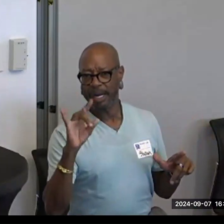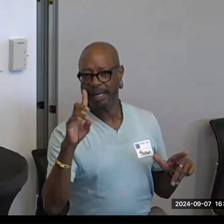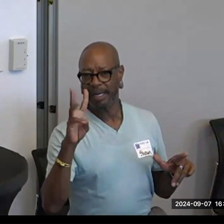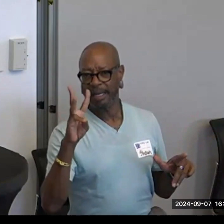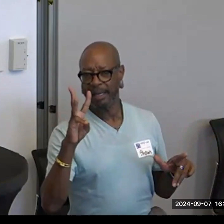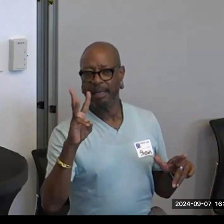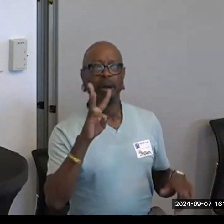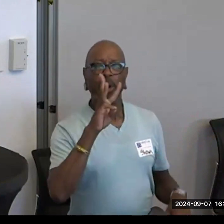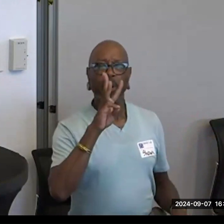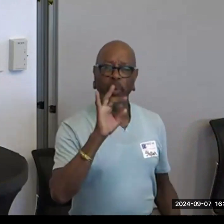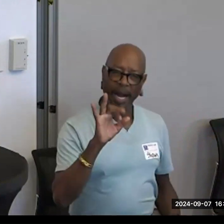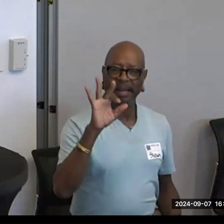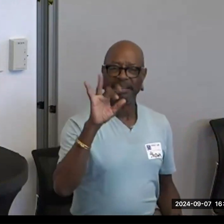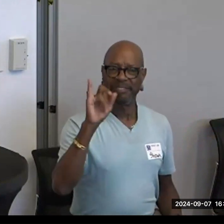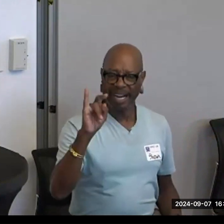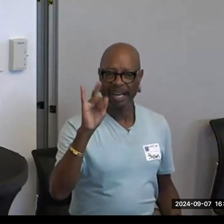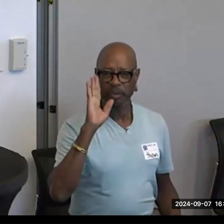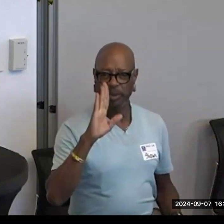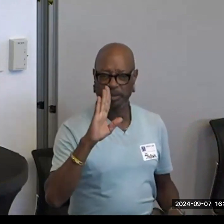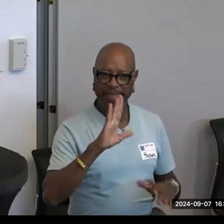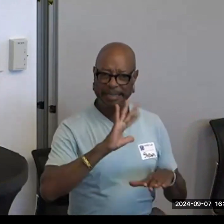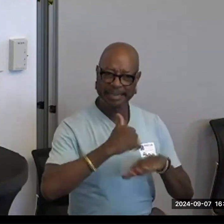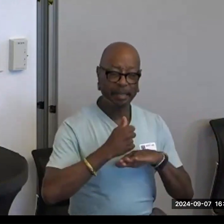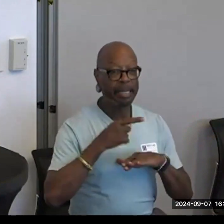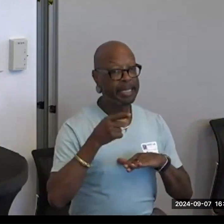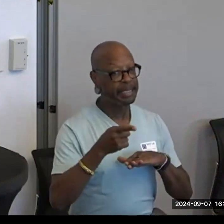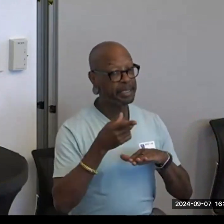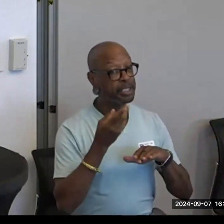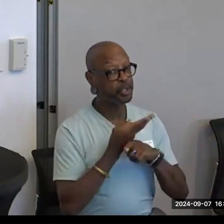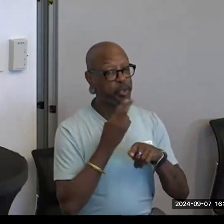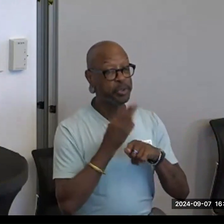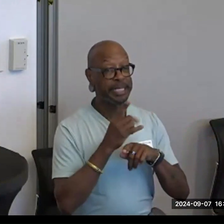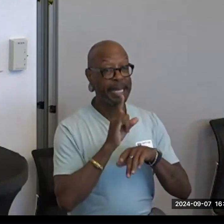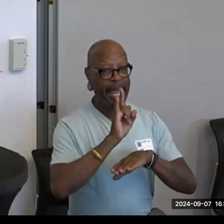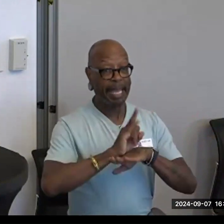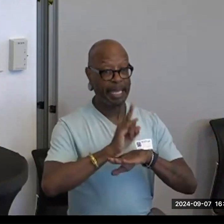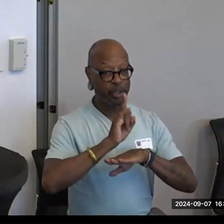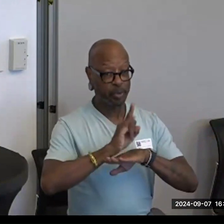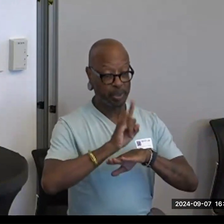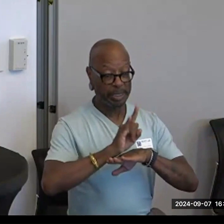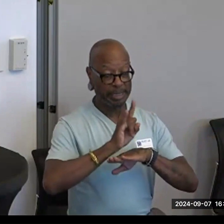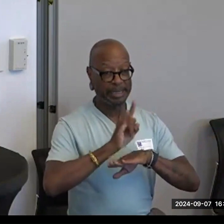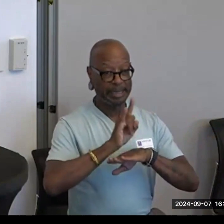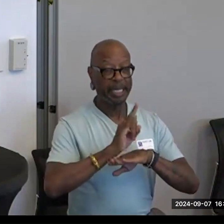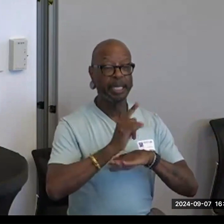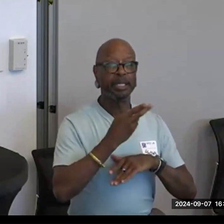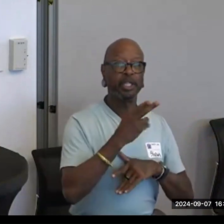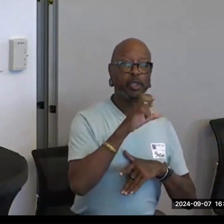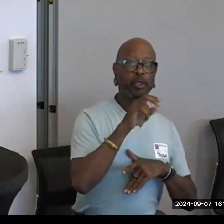Kevin, this is, of course, this device is running Android, the humanware system. So